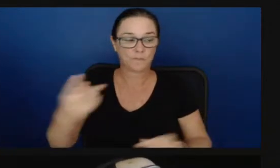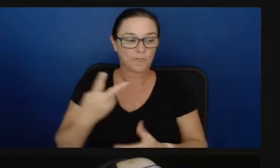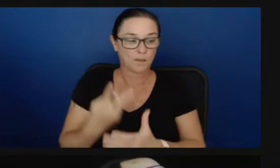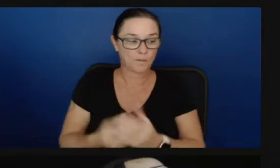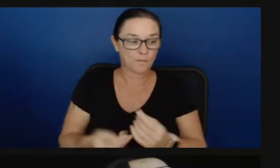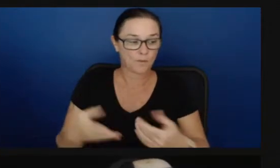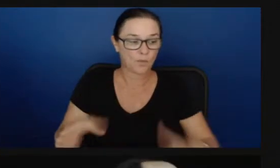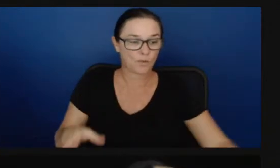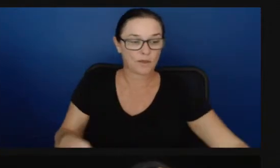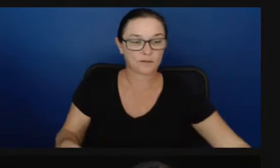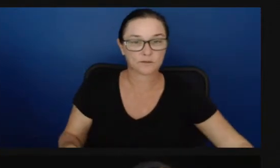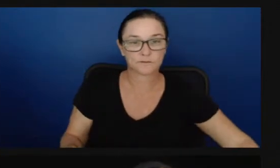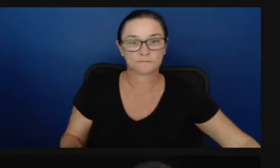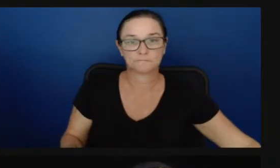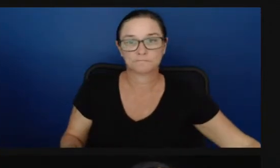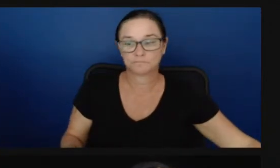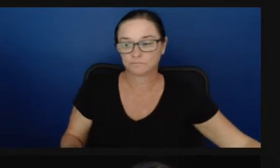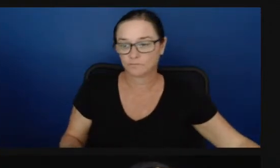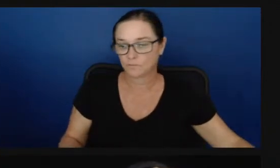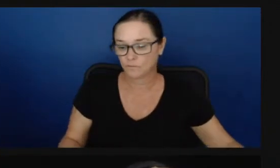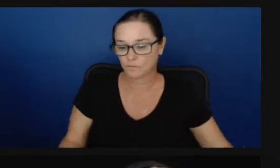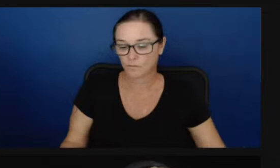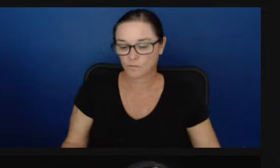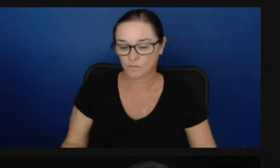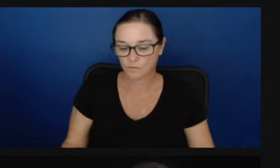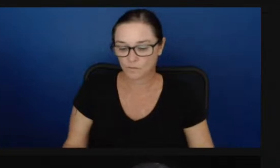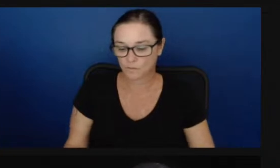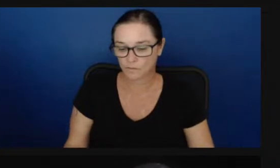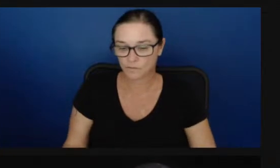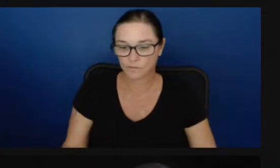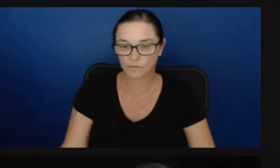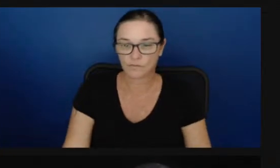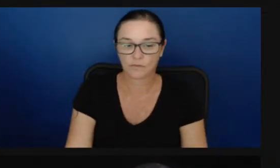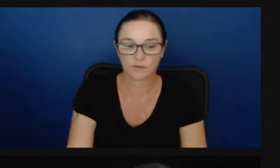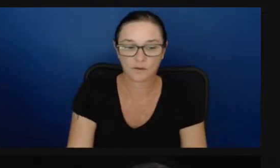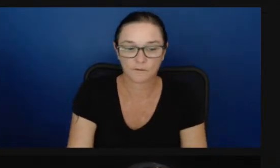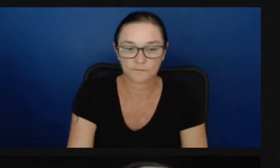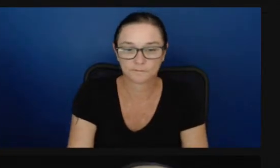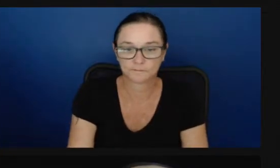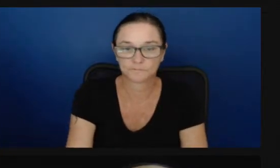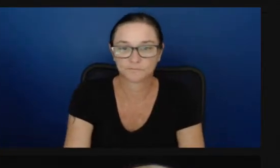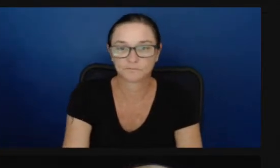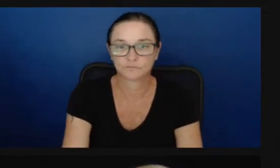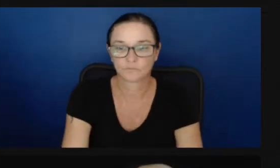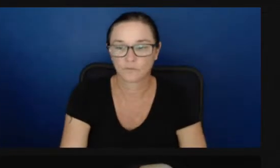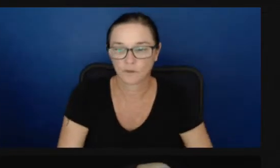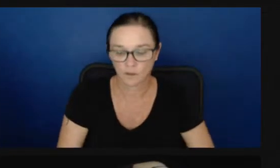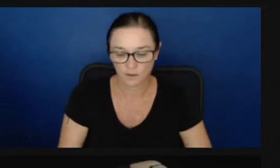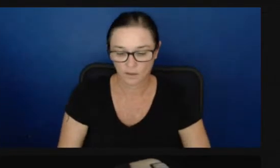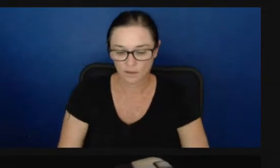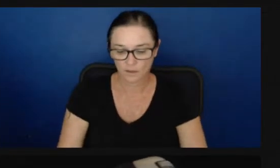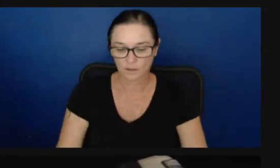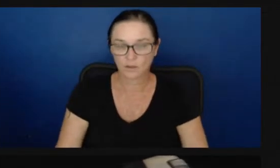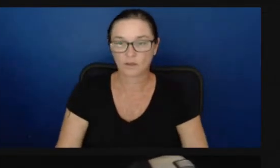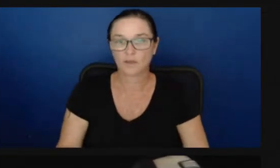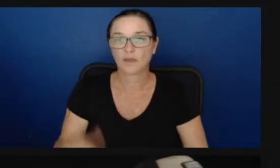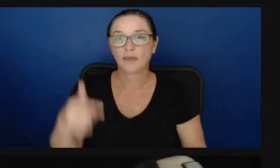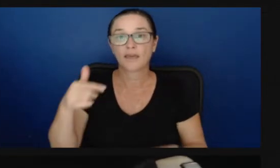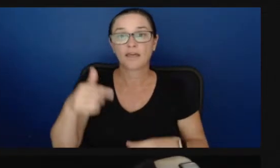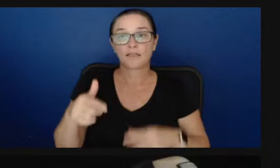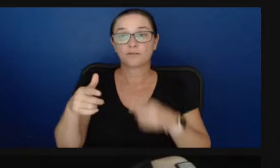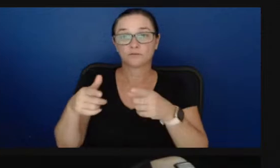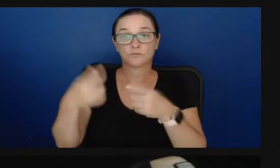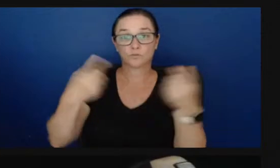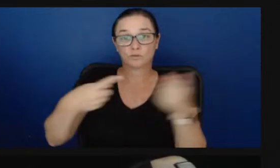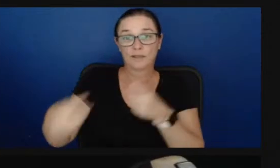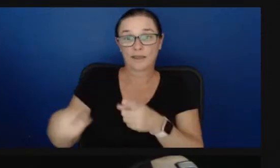had begun earlier. So this is the map of how they look. As far as the counts, here's the graph of earthquakes over the past